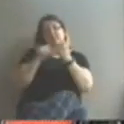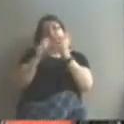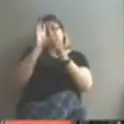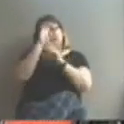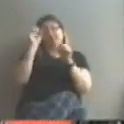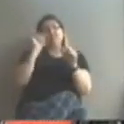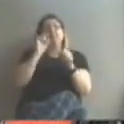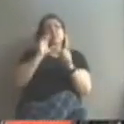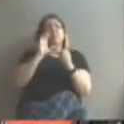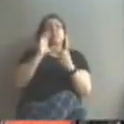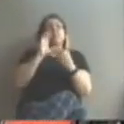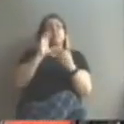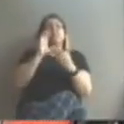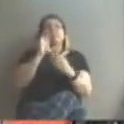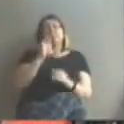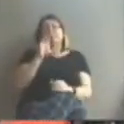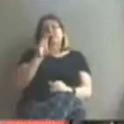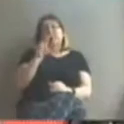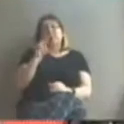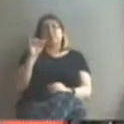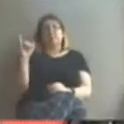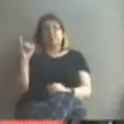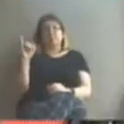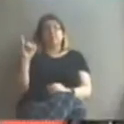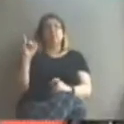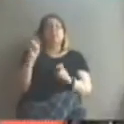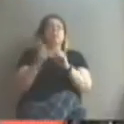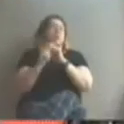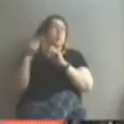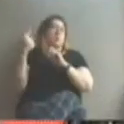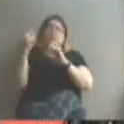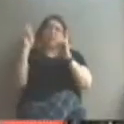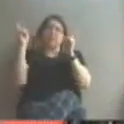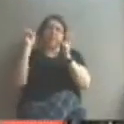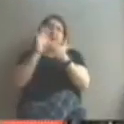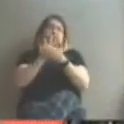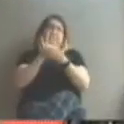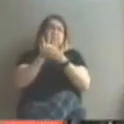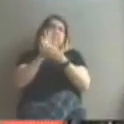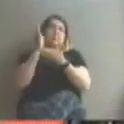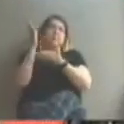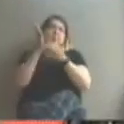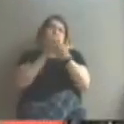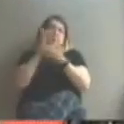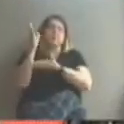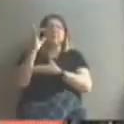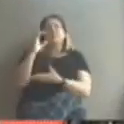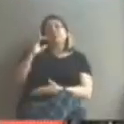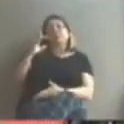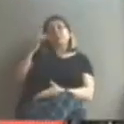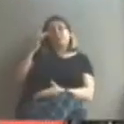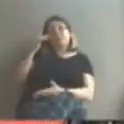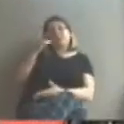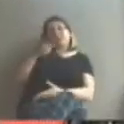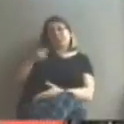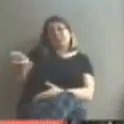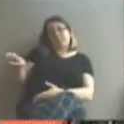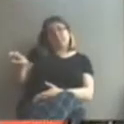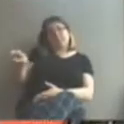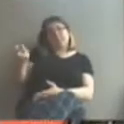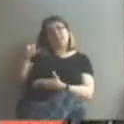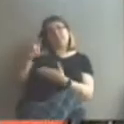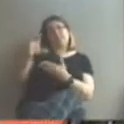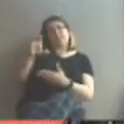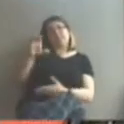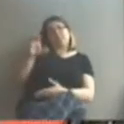for Curriculum and Instruction being changed to only in title Academic Services, primarily because of the movement of